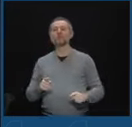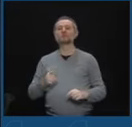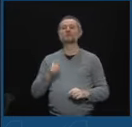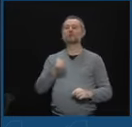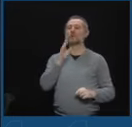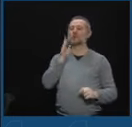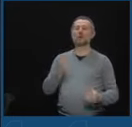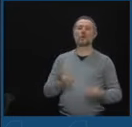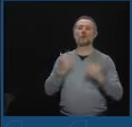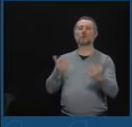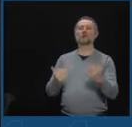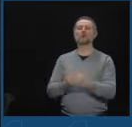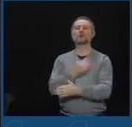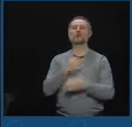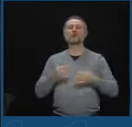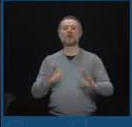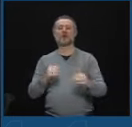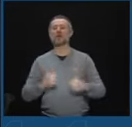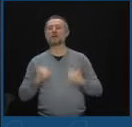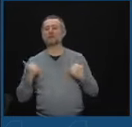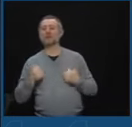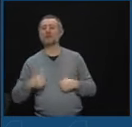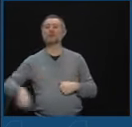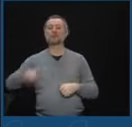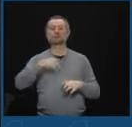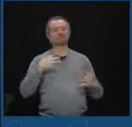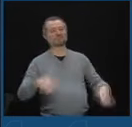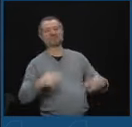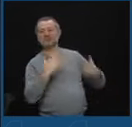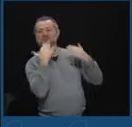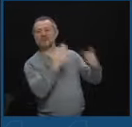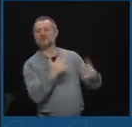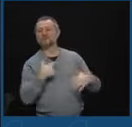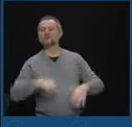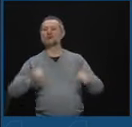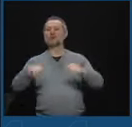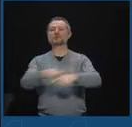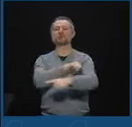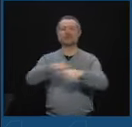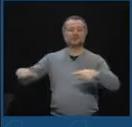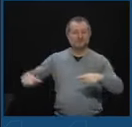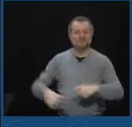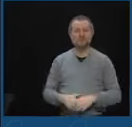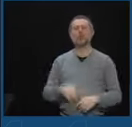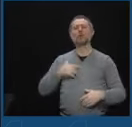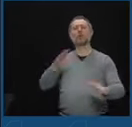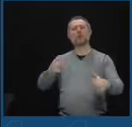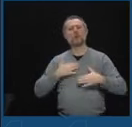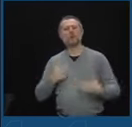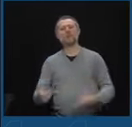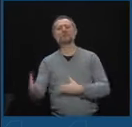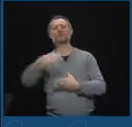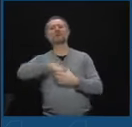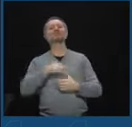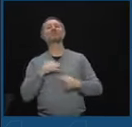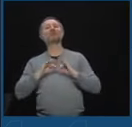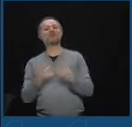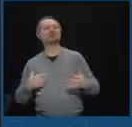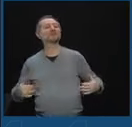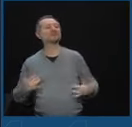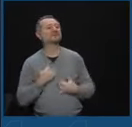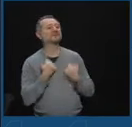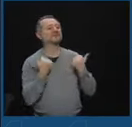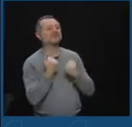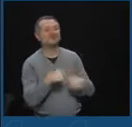and all New Yorkers are grateful for you participating in this training and being willing to be part of our family to help save lives and protect people in our